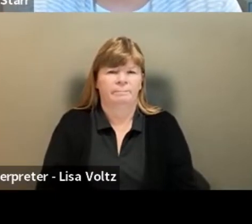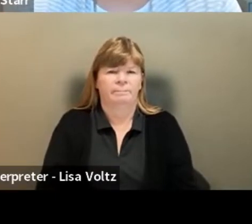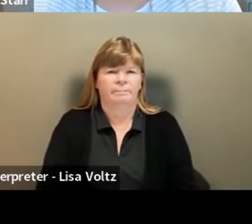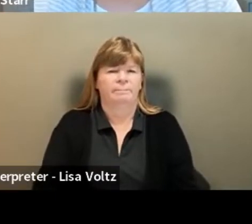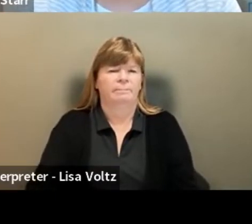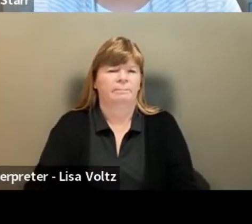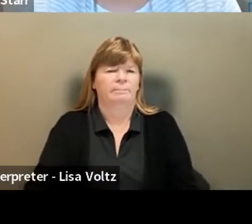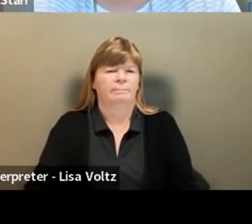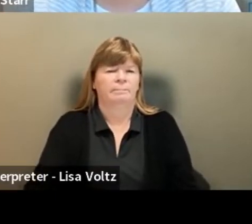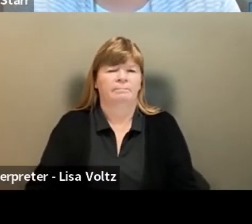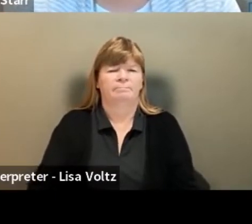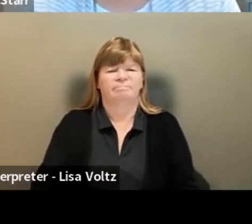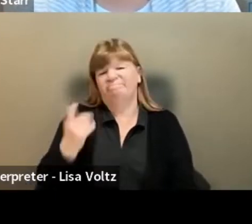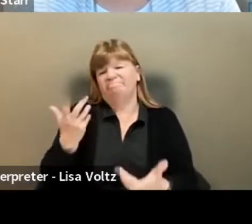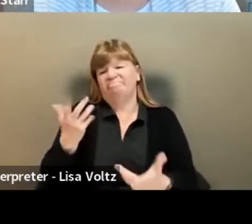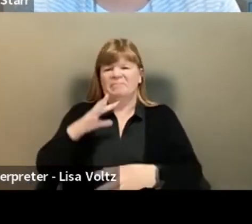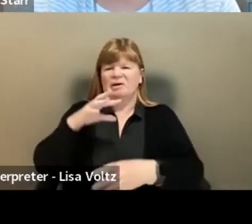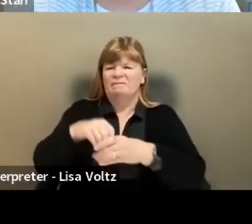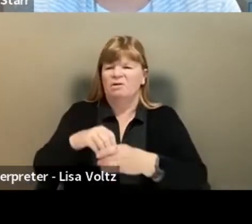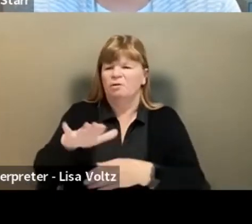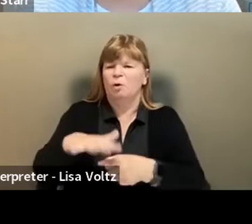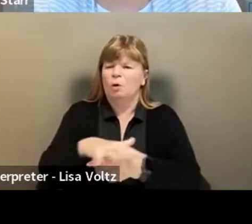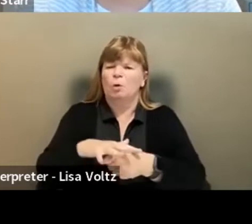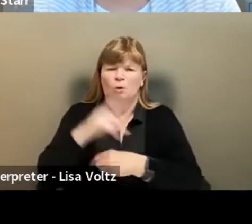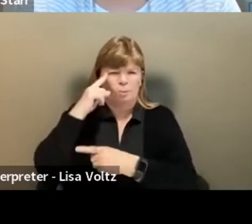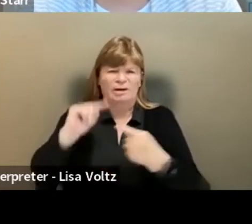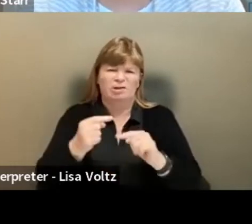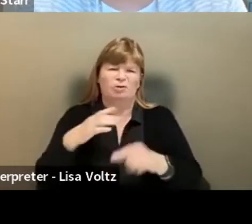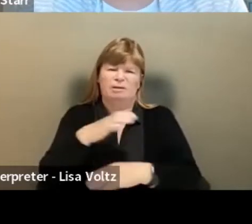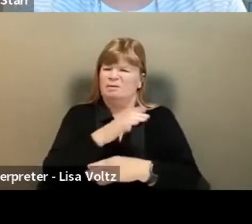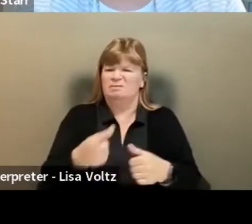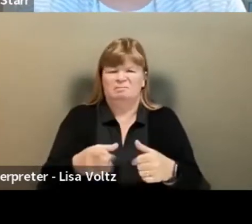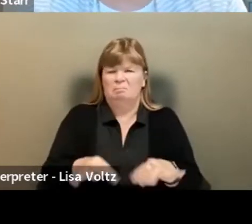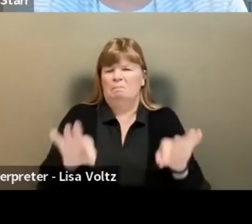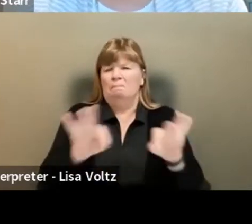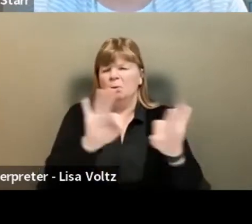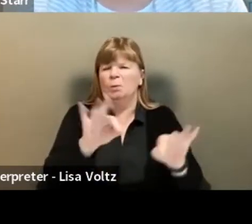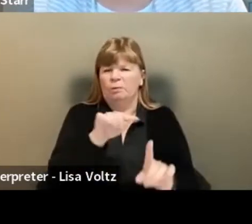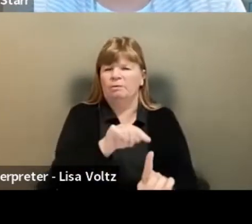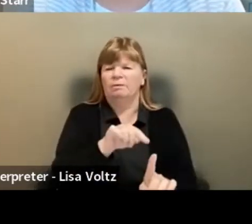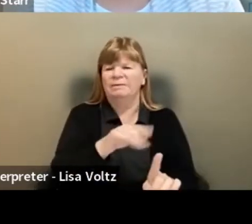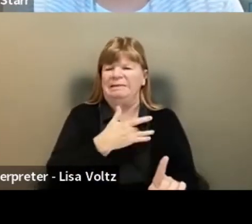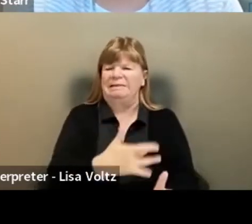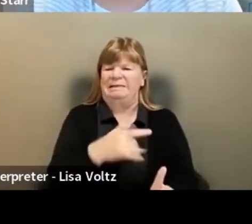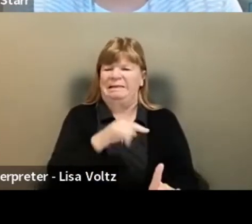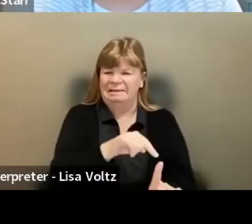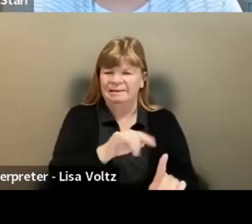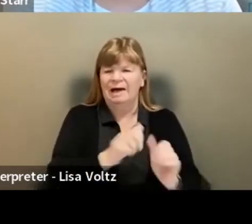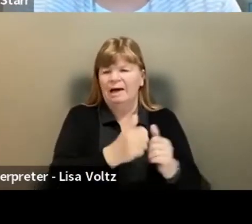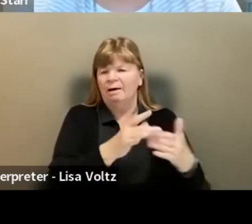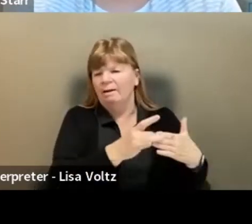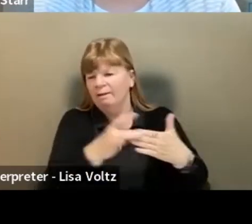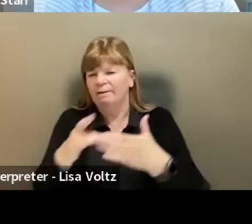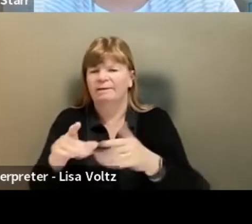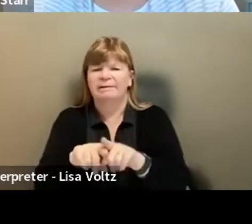I think just being involved in your local brain injury community is number one. A lot of times that's how you'll hear things. Like Carol had